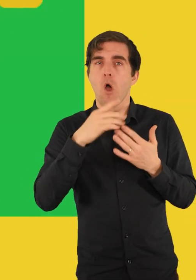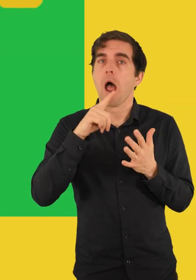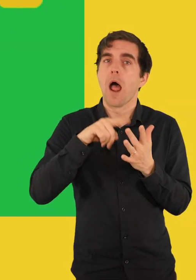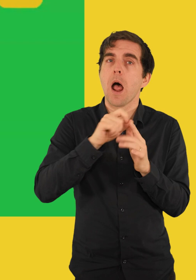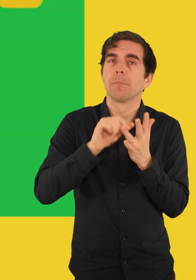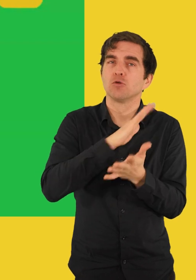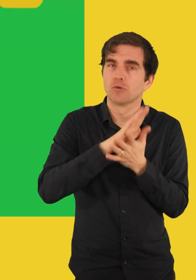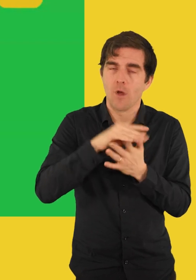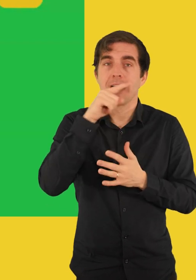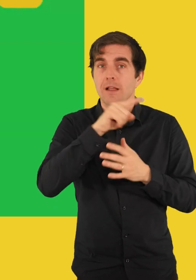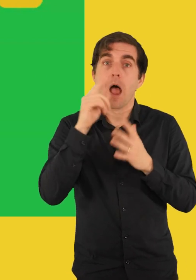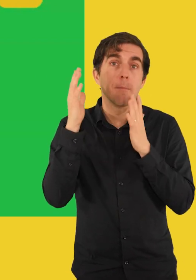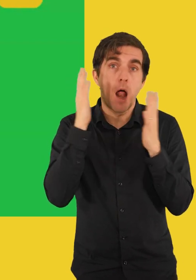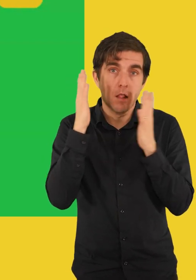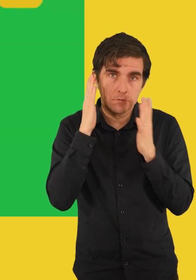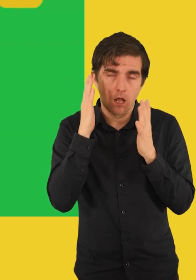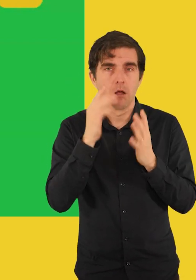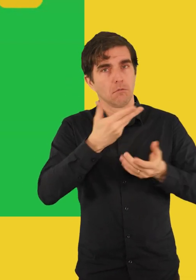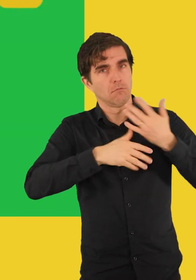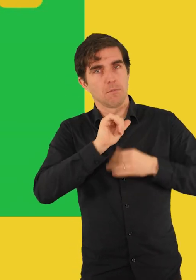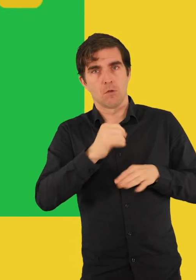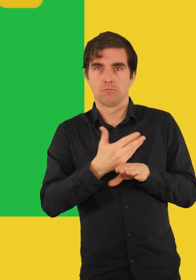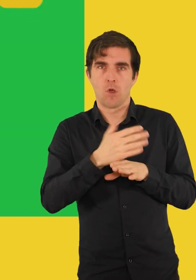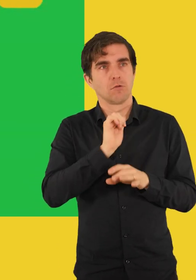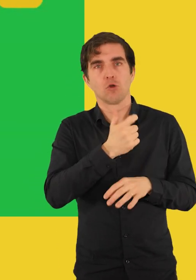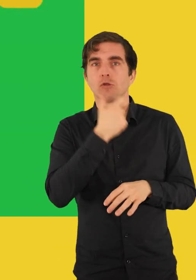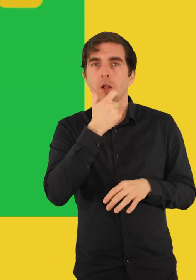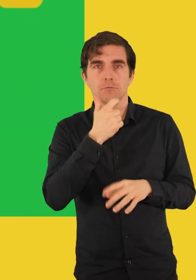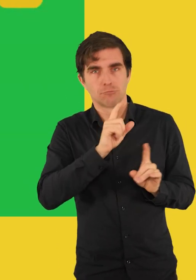of Ipoh in Malaysia with their work with Doughnut Economics.